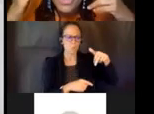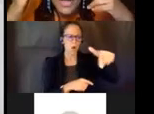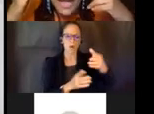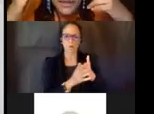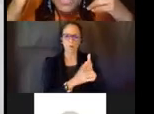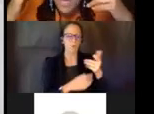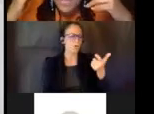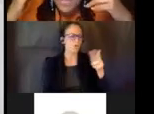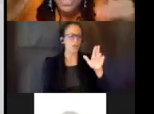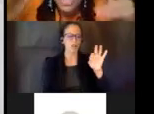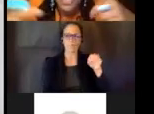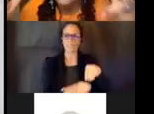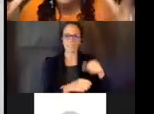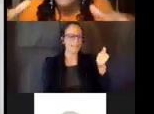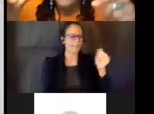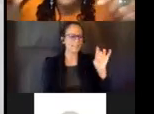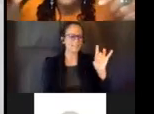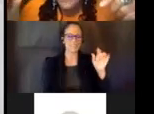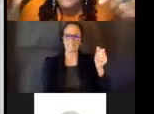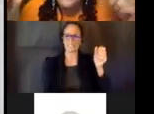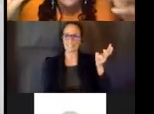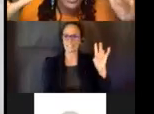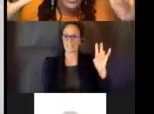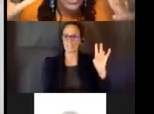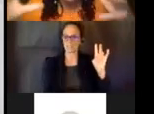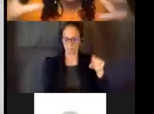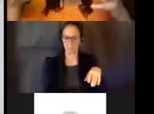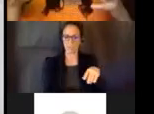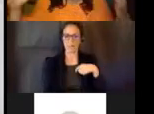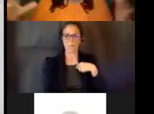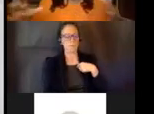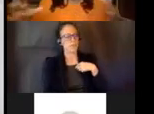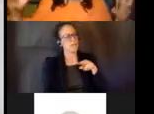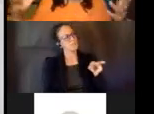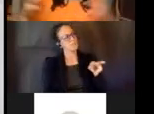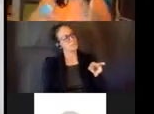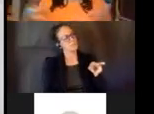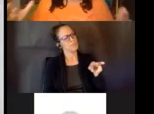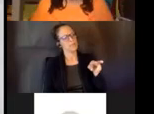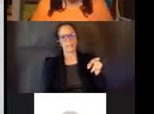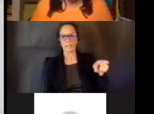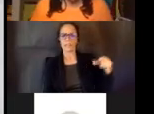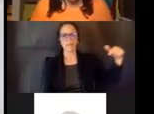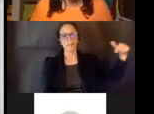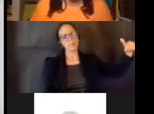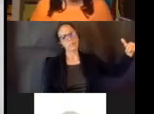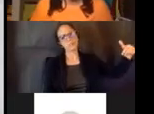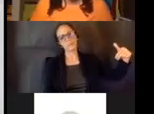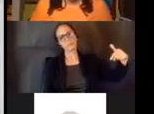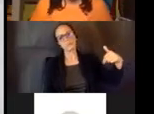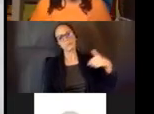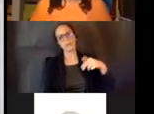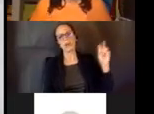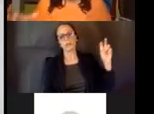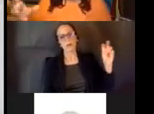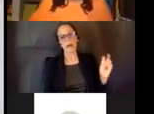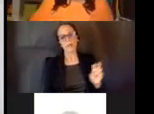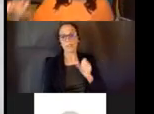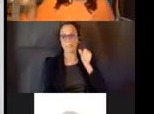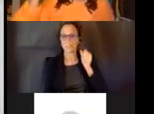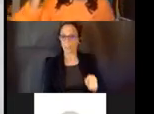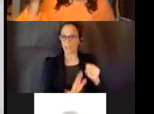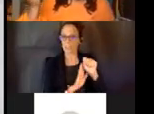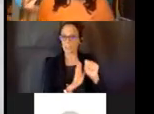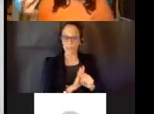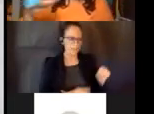So, you know, he spent a year walking across Southern states and Cuba trying to understand the impact of war on the landscape. And I lifted